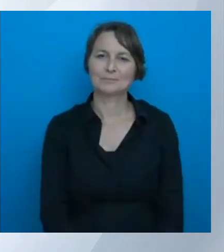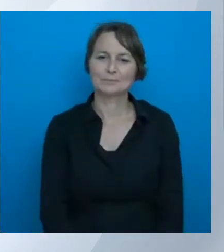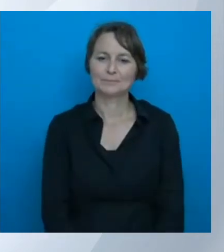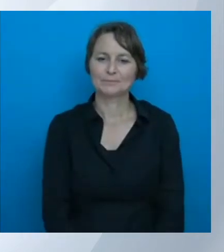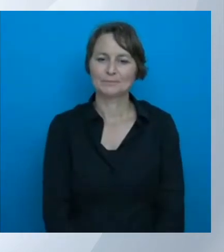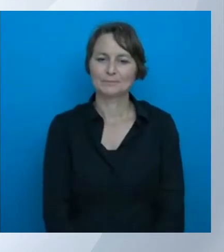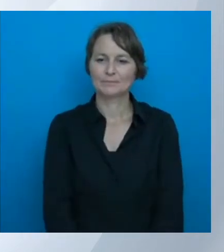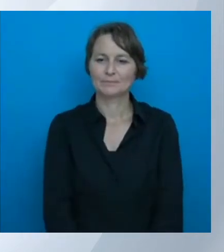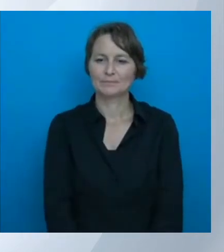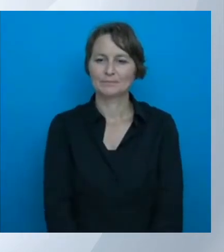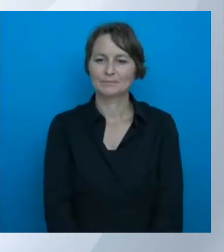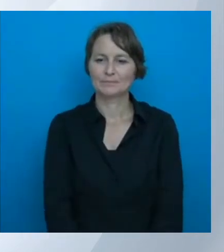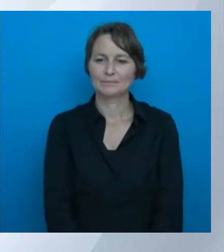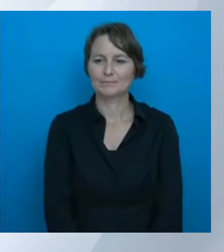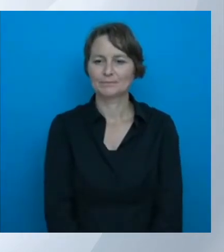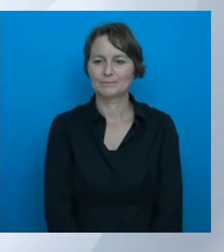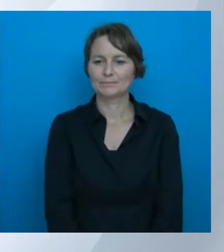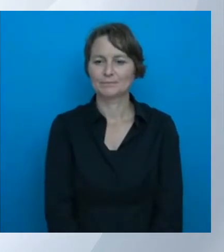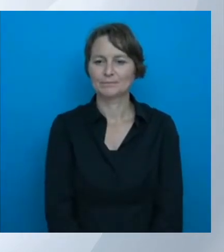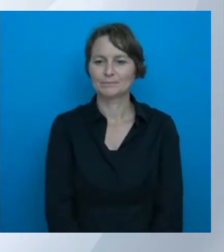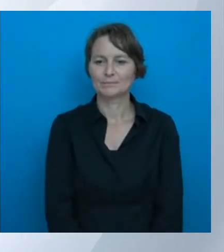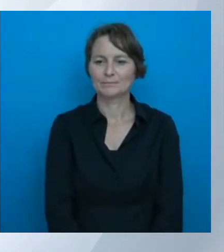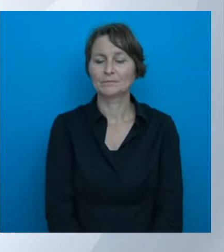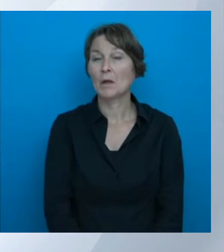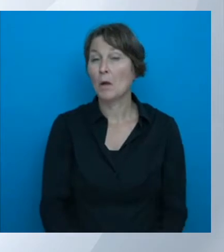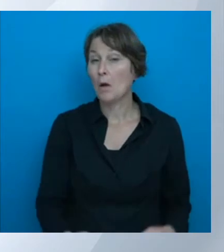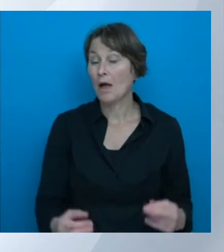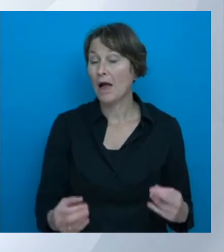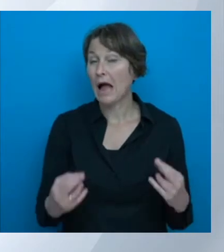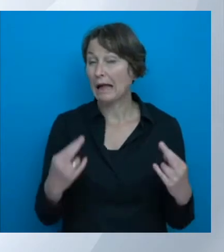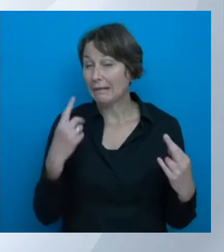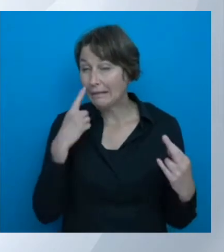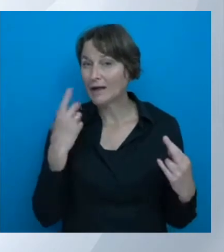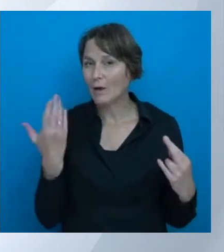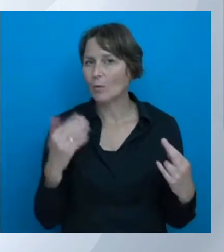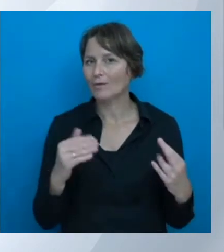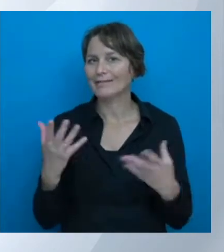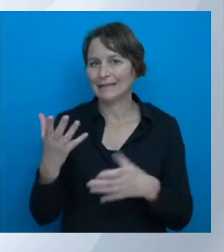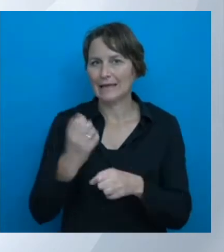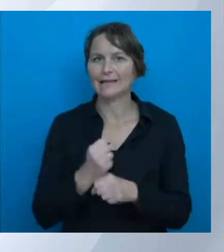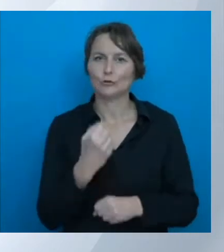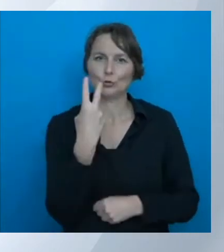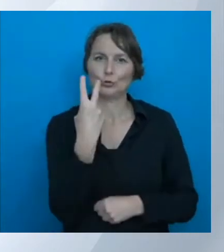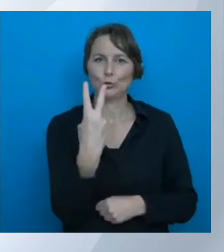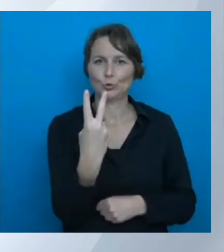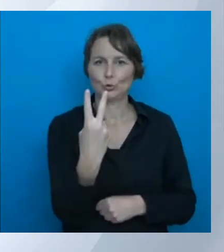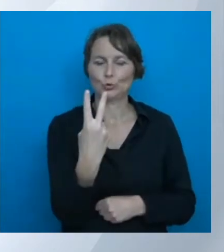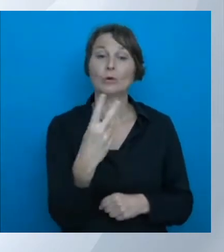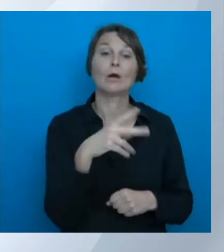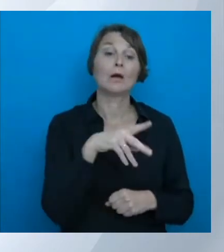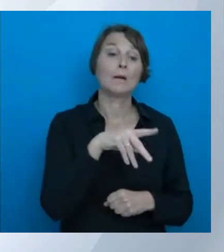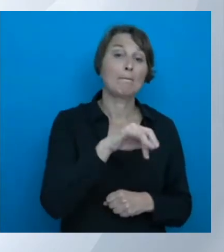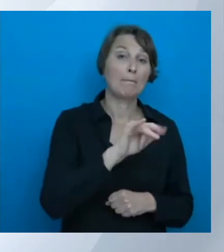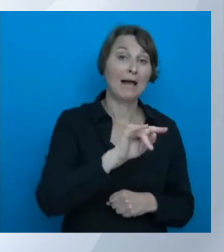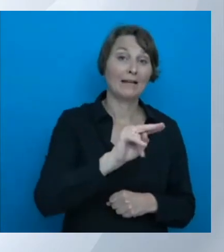I'm doing a Dapr list and I expect to get 2 applications. And yes, so I have a Python app and a Node app